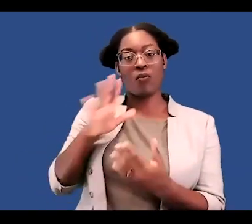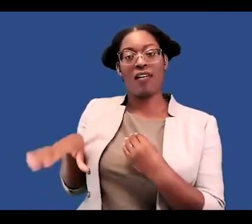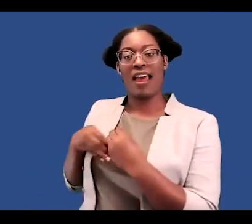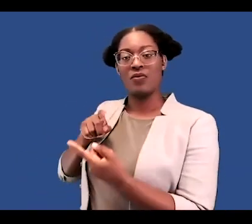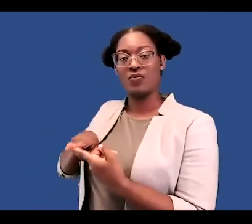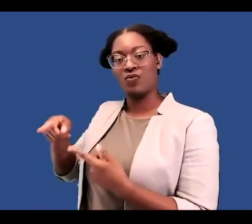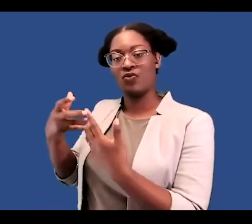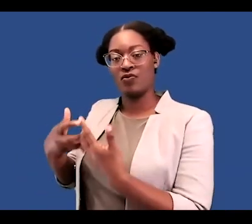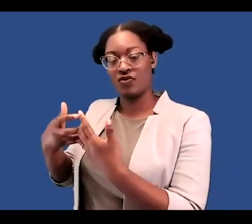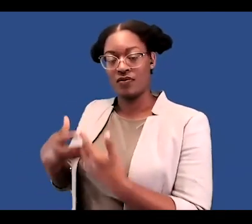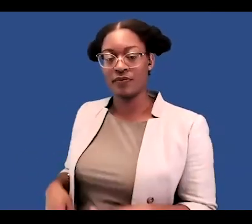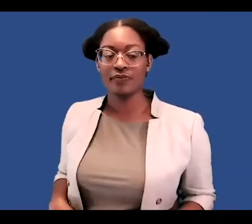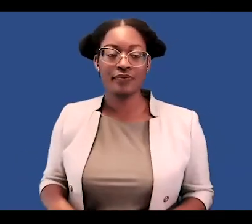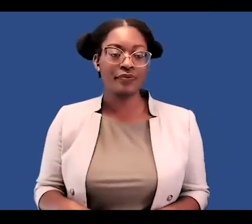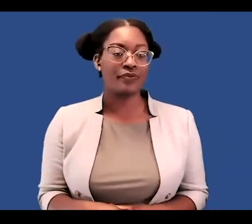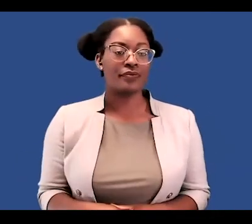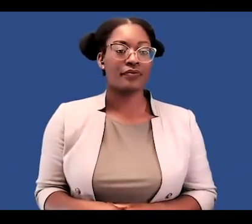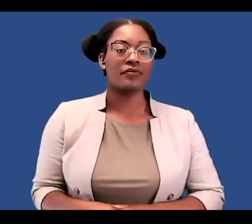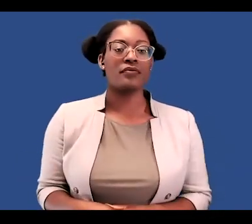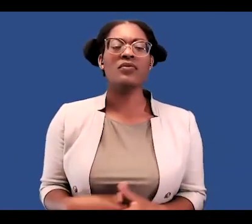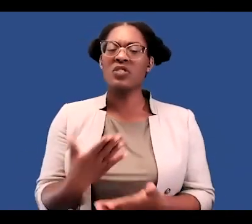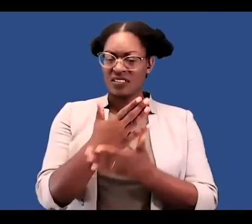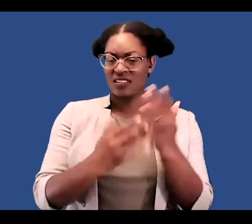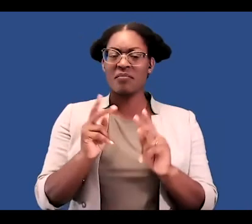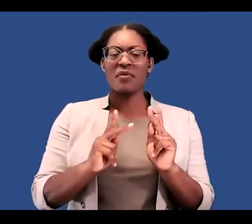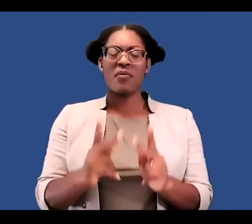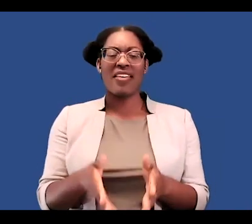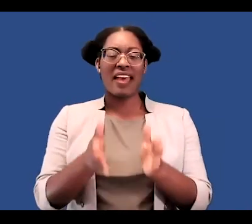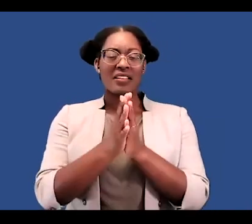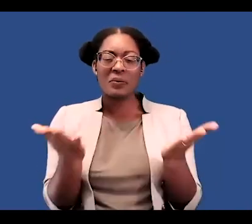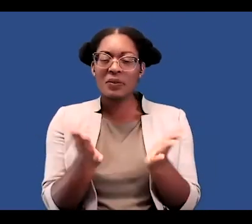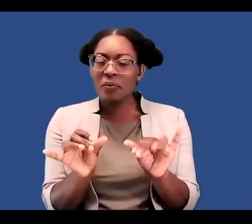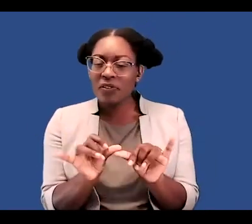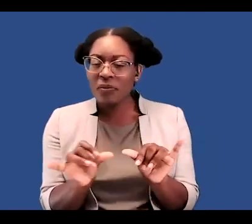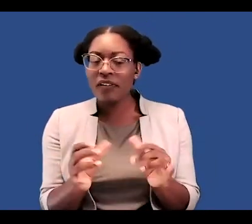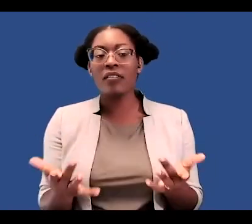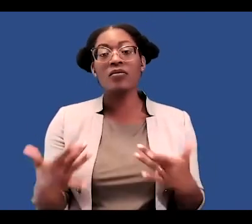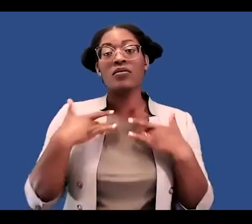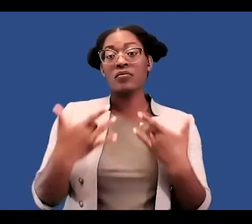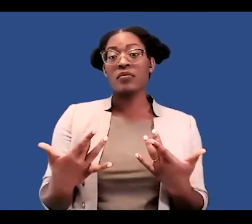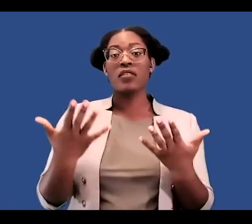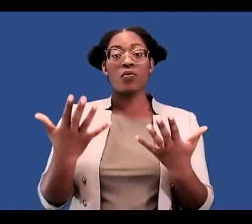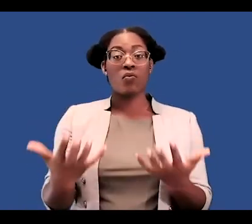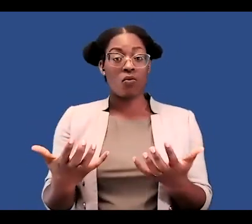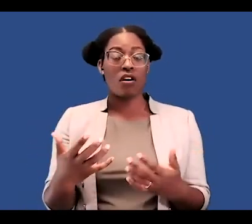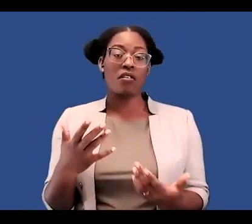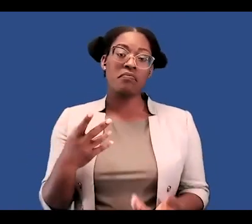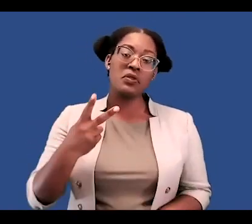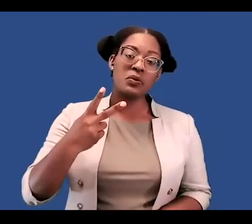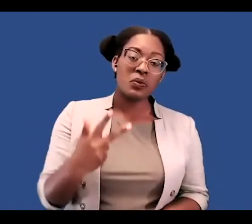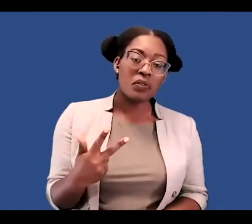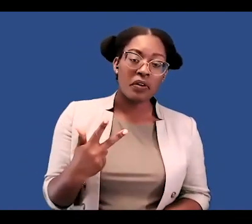dried herbs, people are like, well, what's the measurement? Typically you wanna fill maybe 2/3 up in your